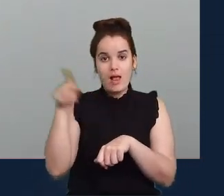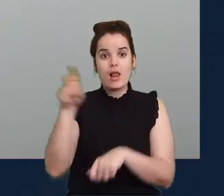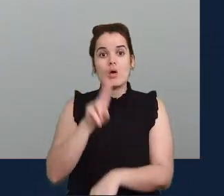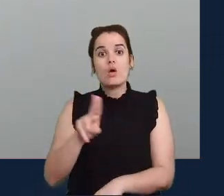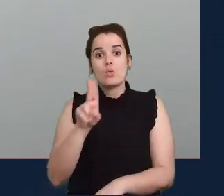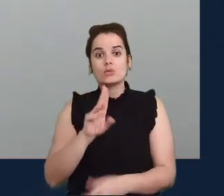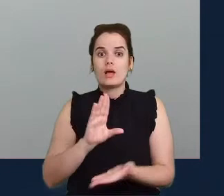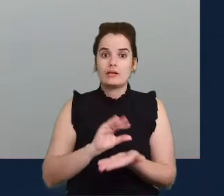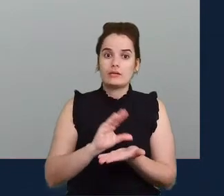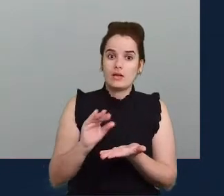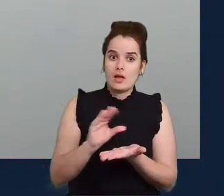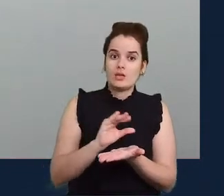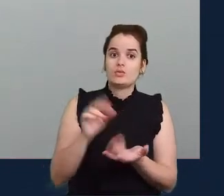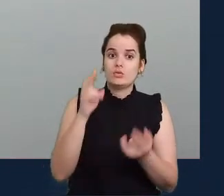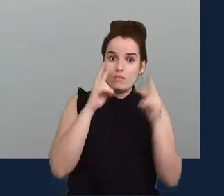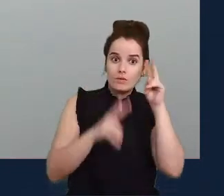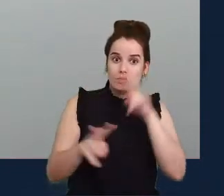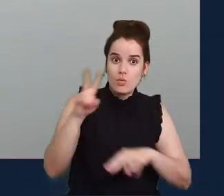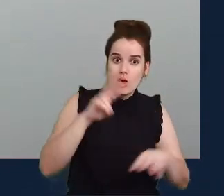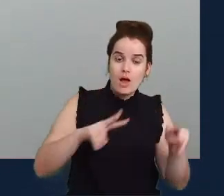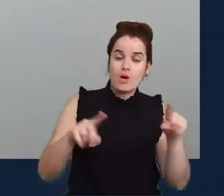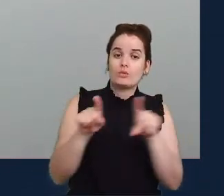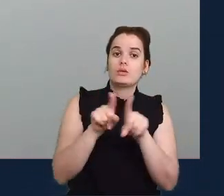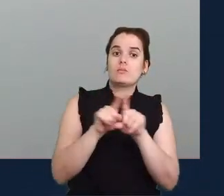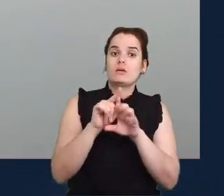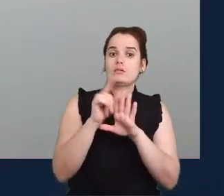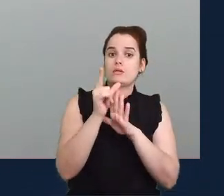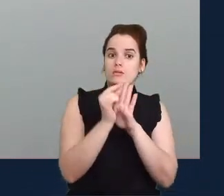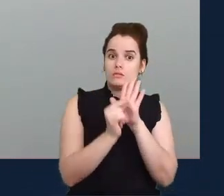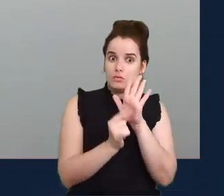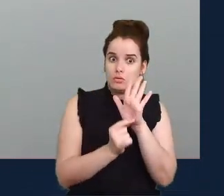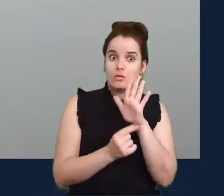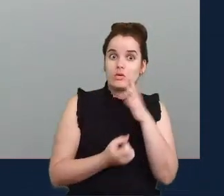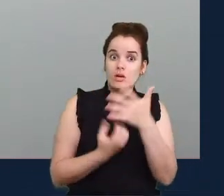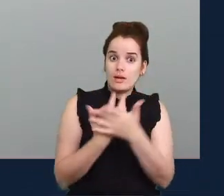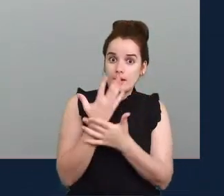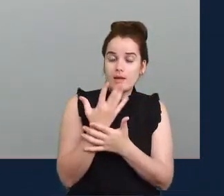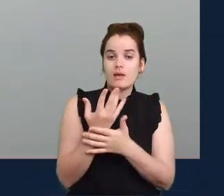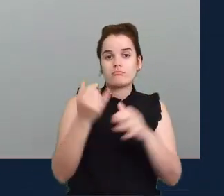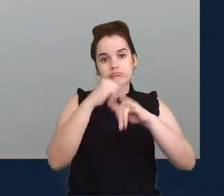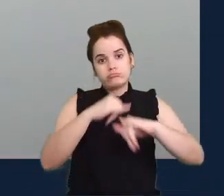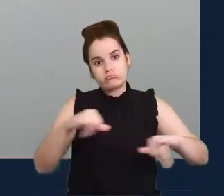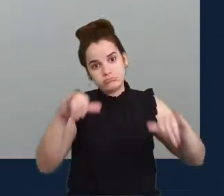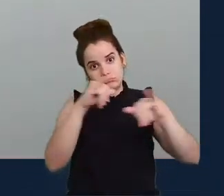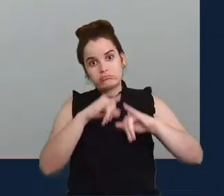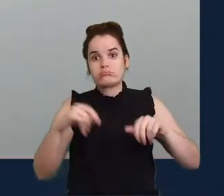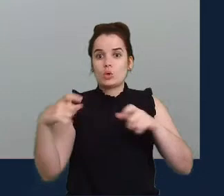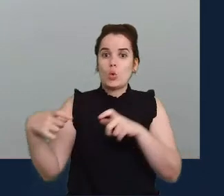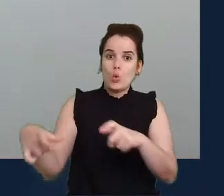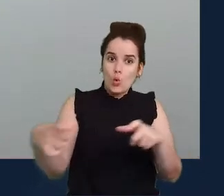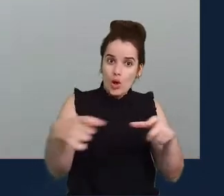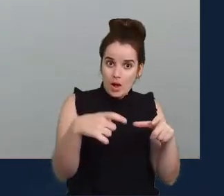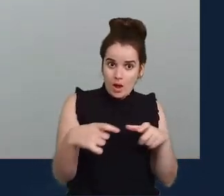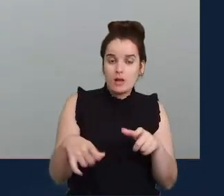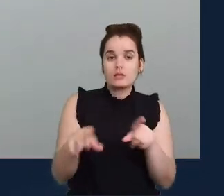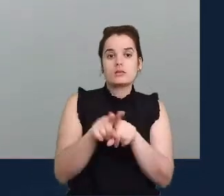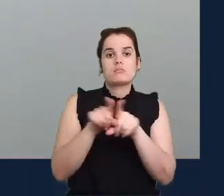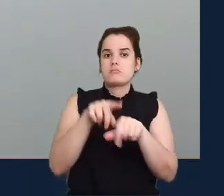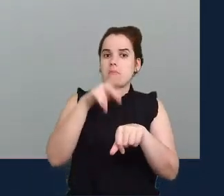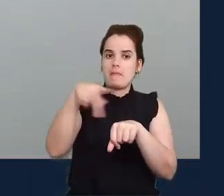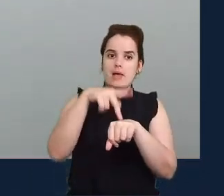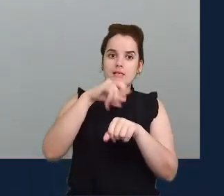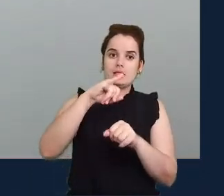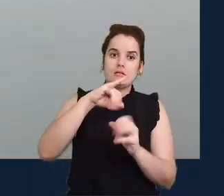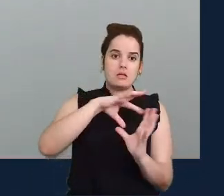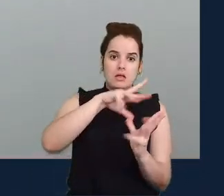last 7 years, she's used data, visual resources, and code to create narratives based on